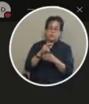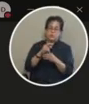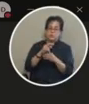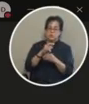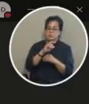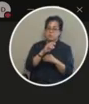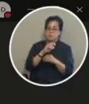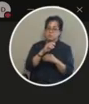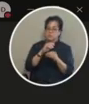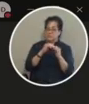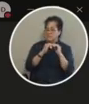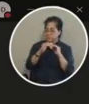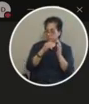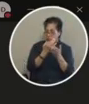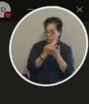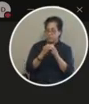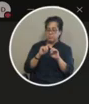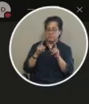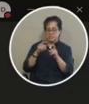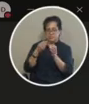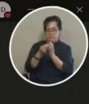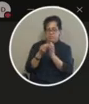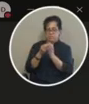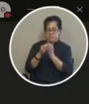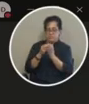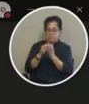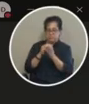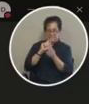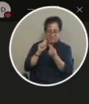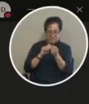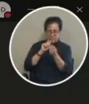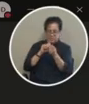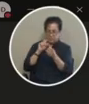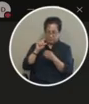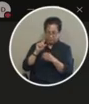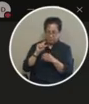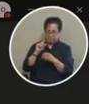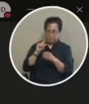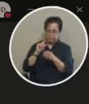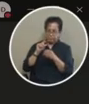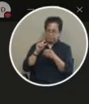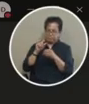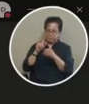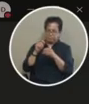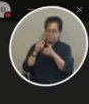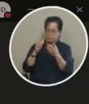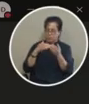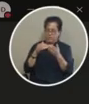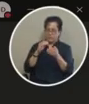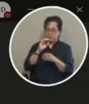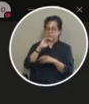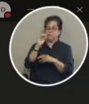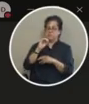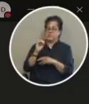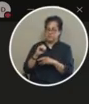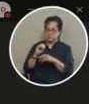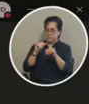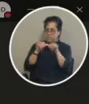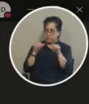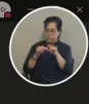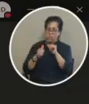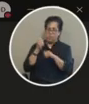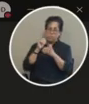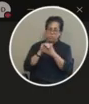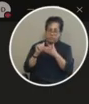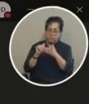you're going to see the majority of those dollars go exactly into those percentage areas that get the most